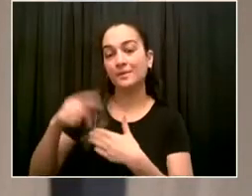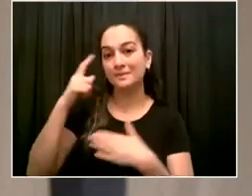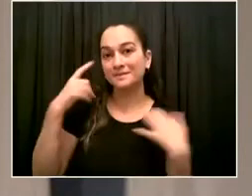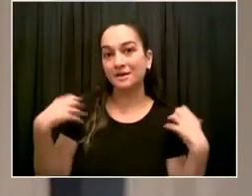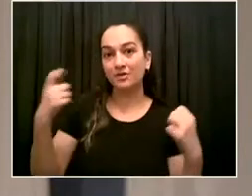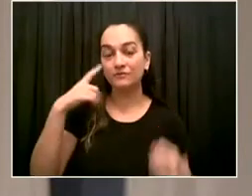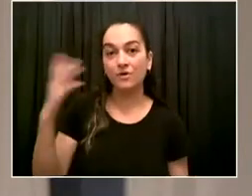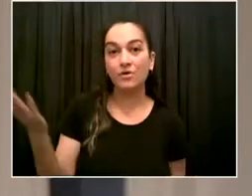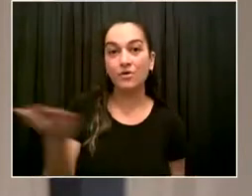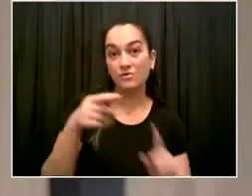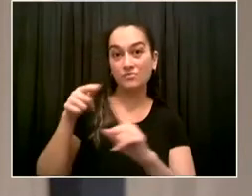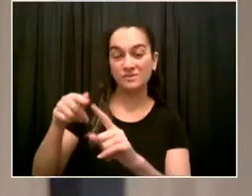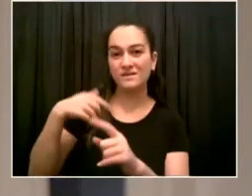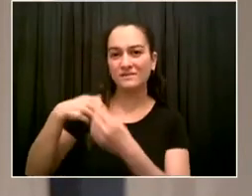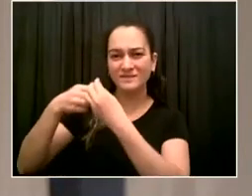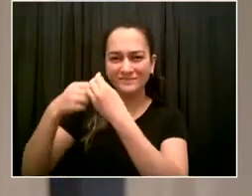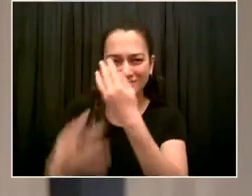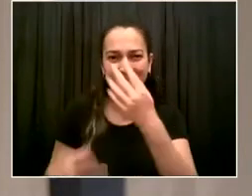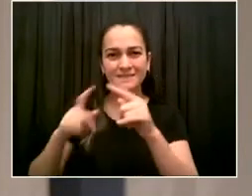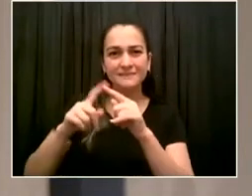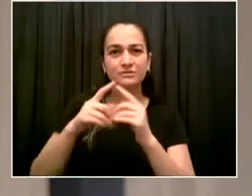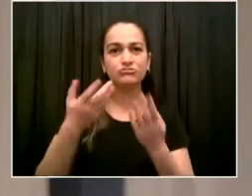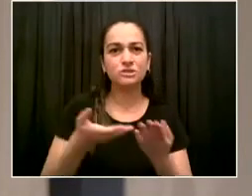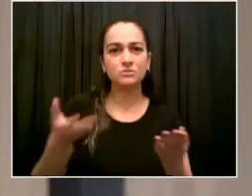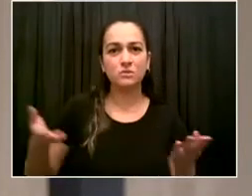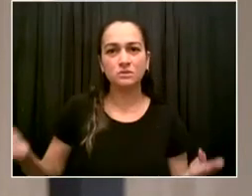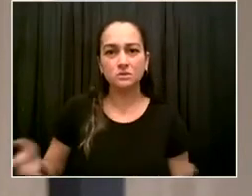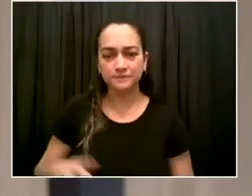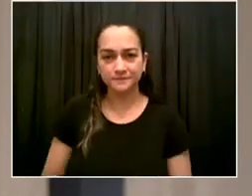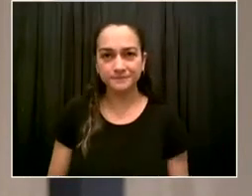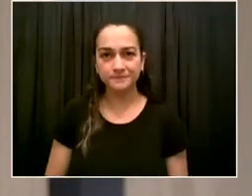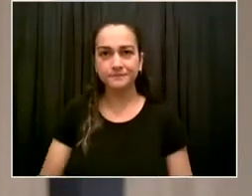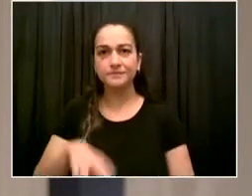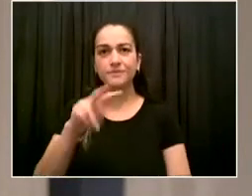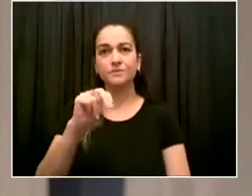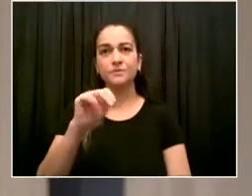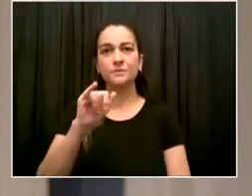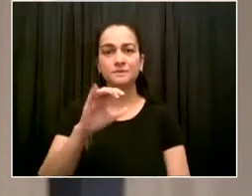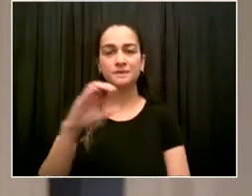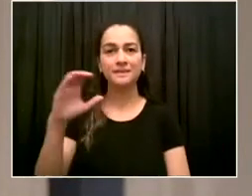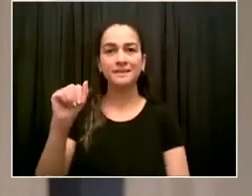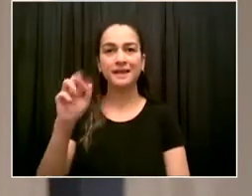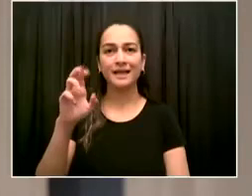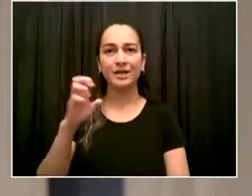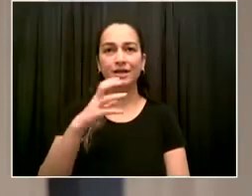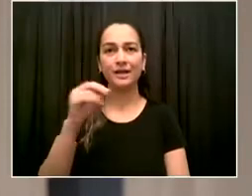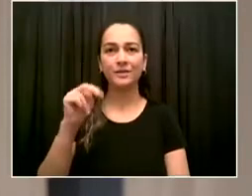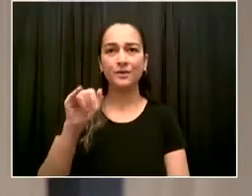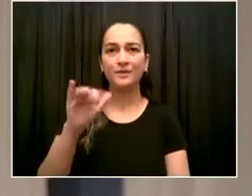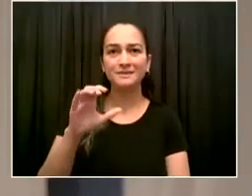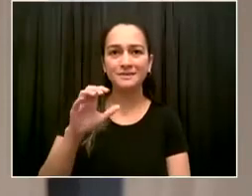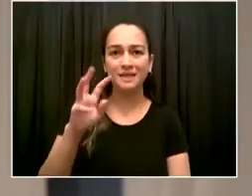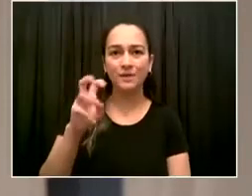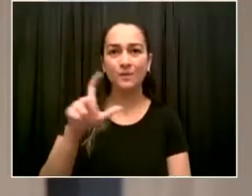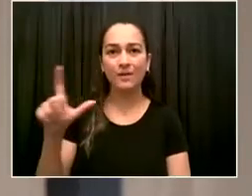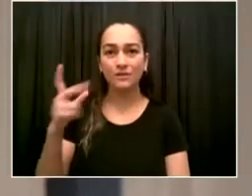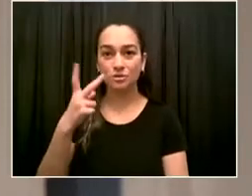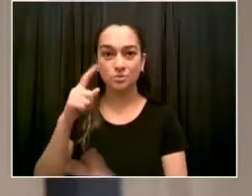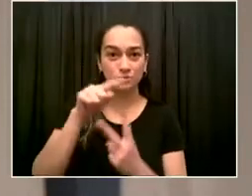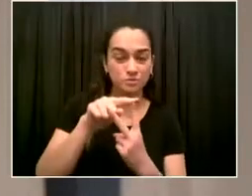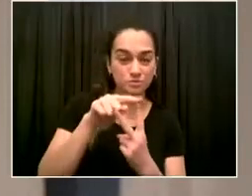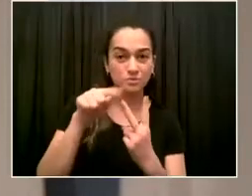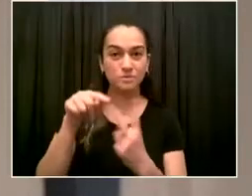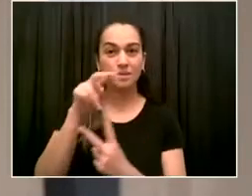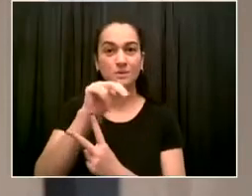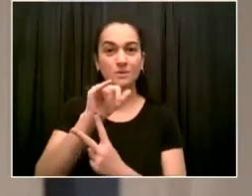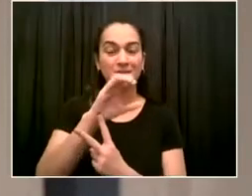Well, to our mobile crisis teams, they all exist to support you, to give you easier access